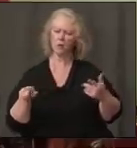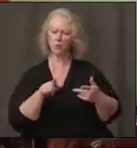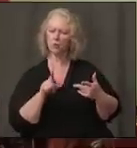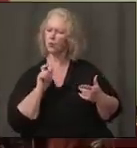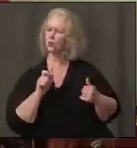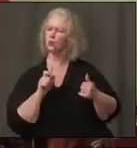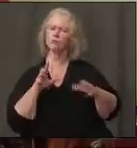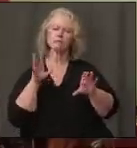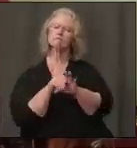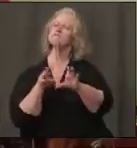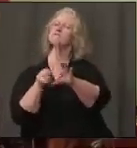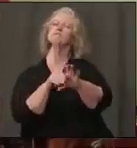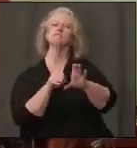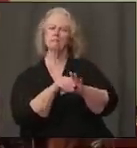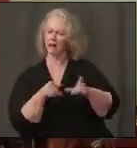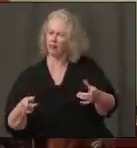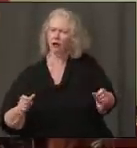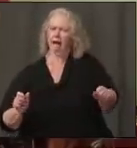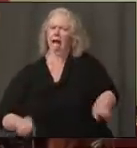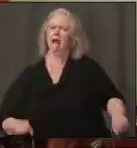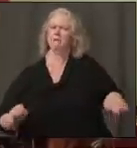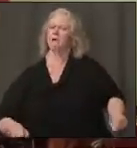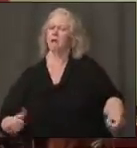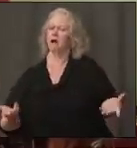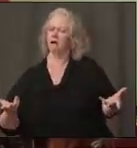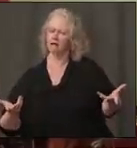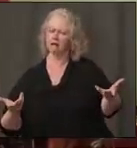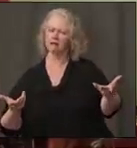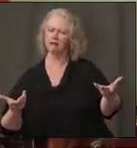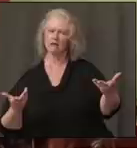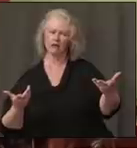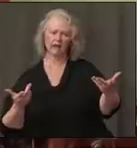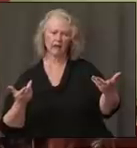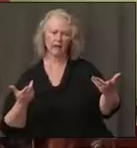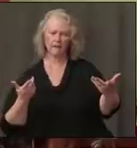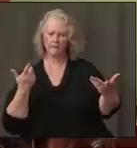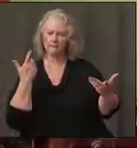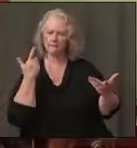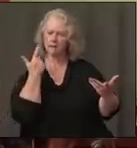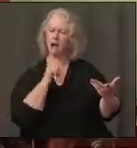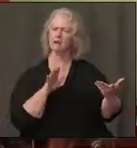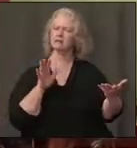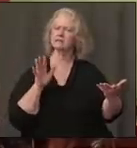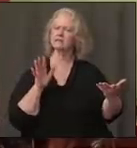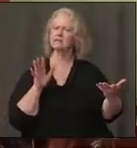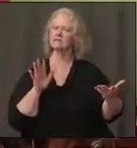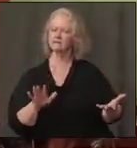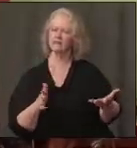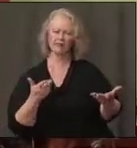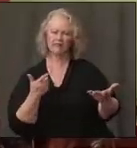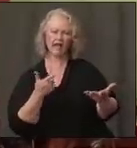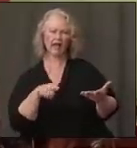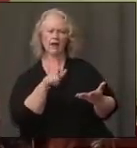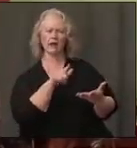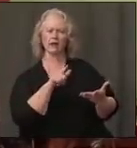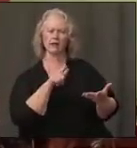economic activities that they were perfectly capable of engaging, and not having the